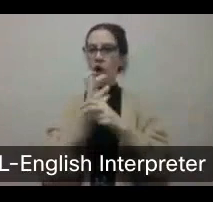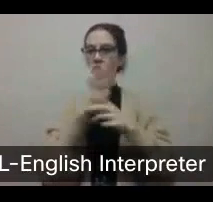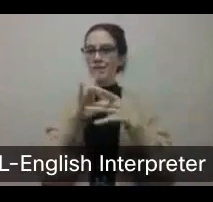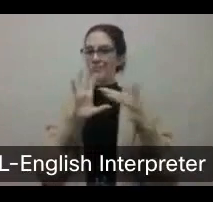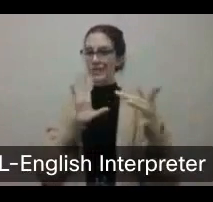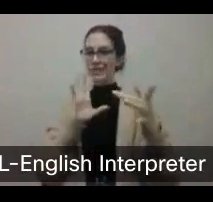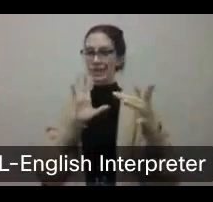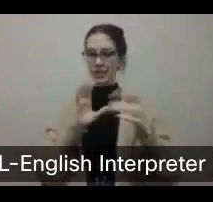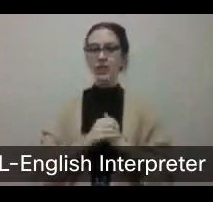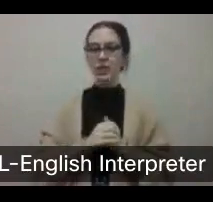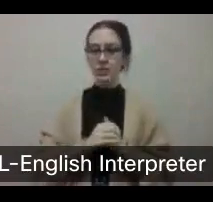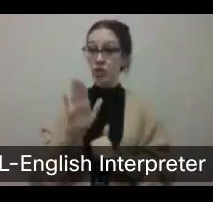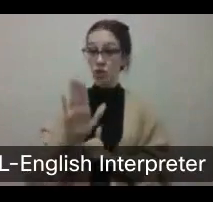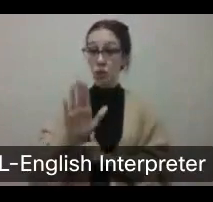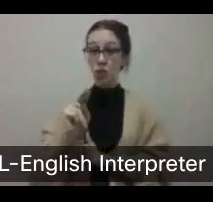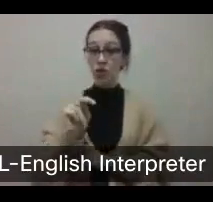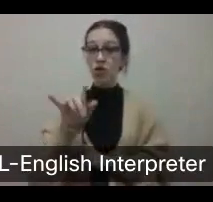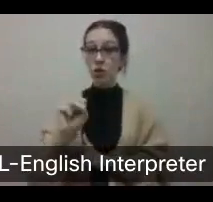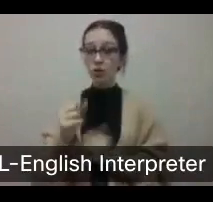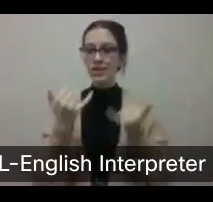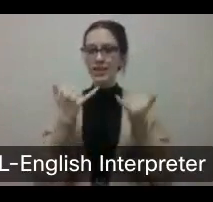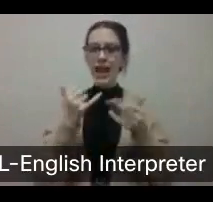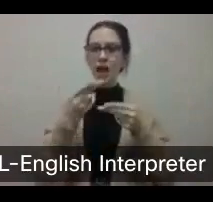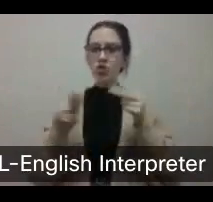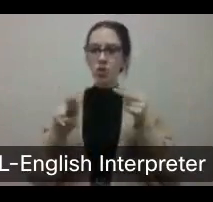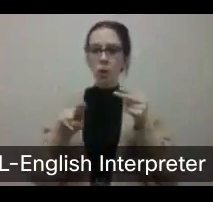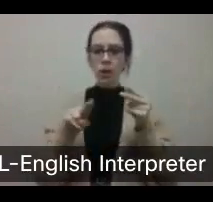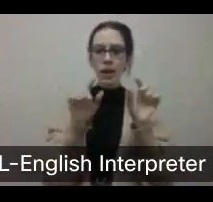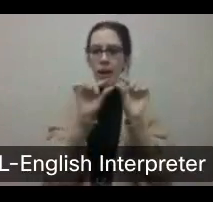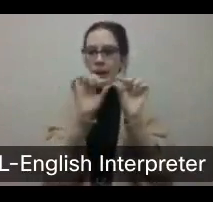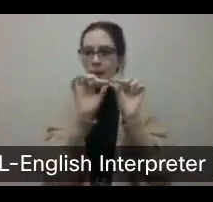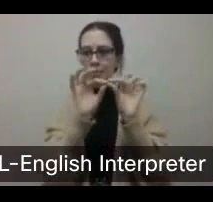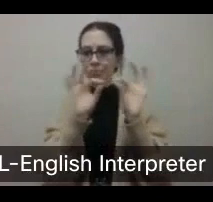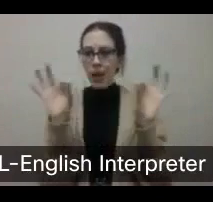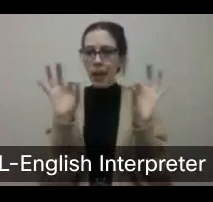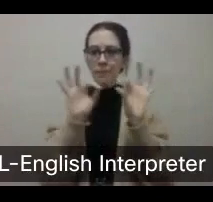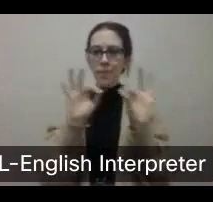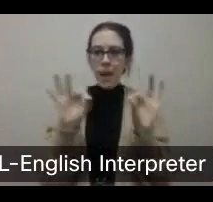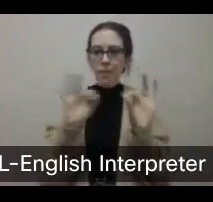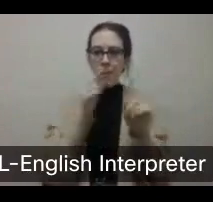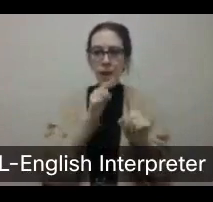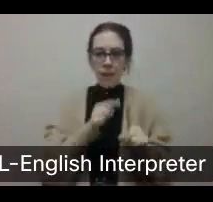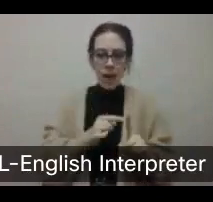point form, you are now going to be forced to create your own sentences. You will have no choice. You will have